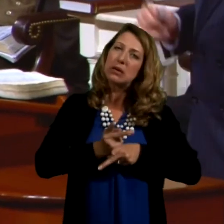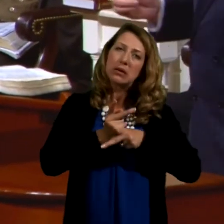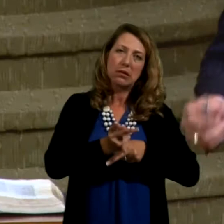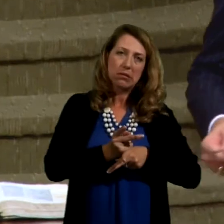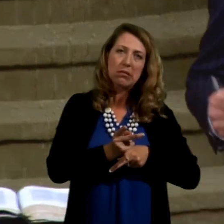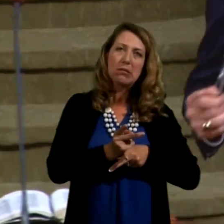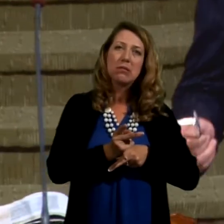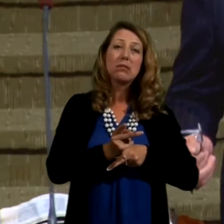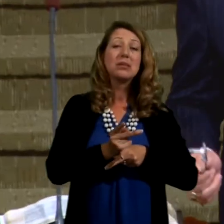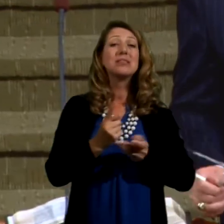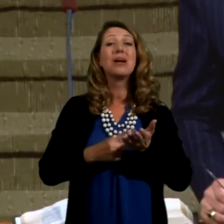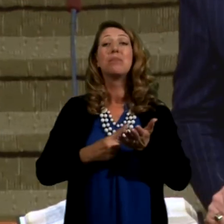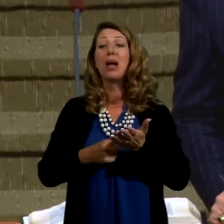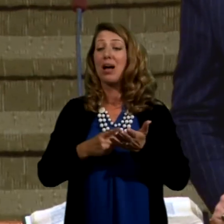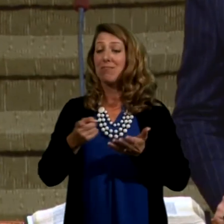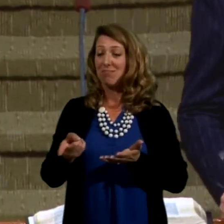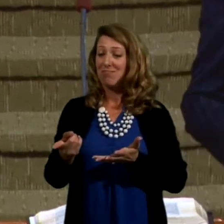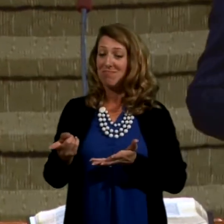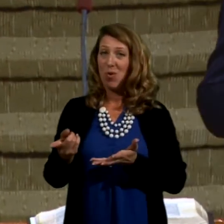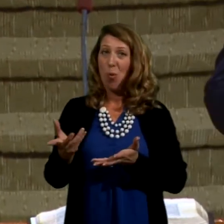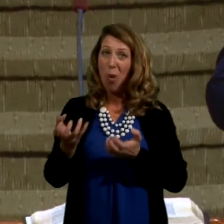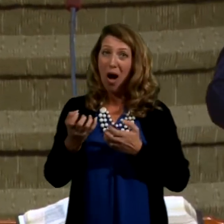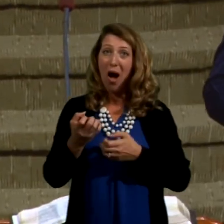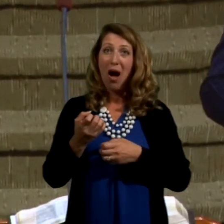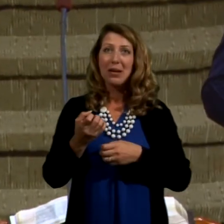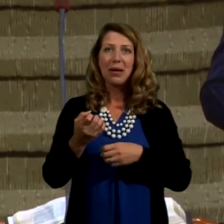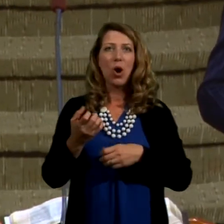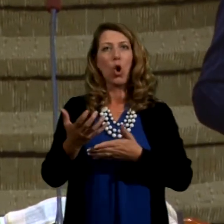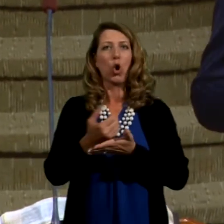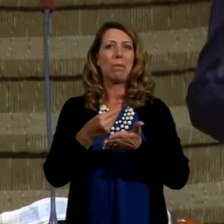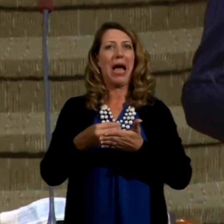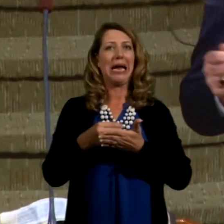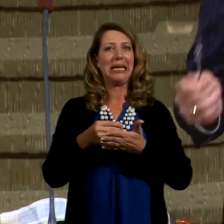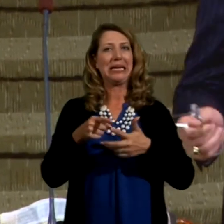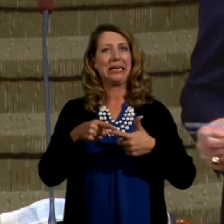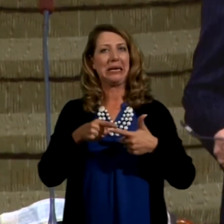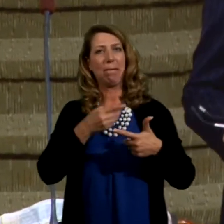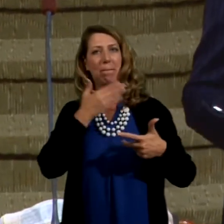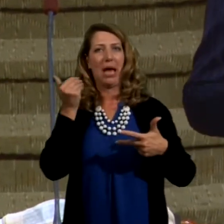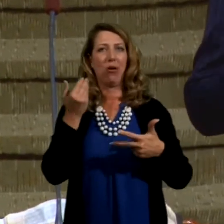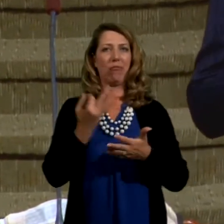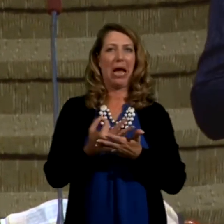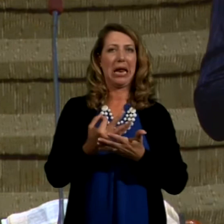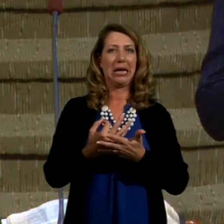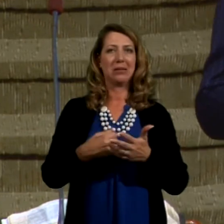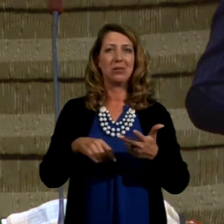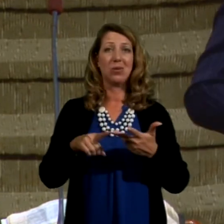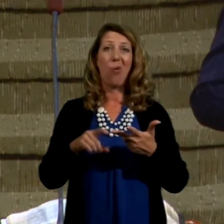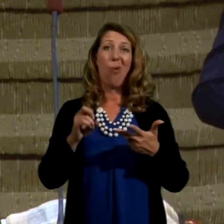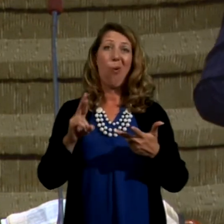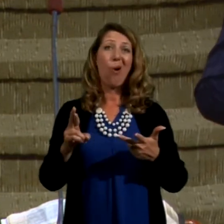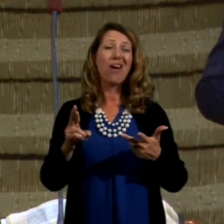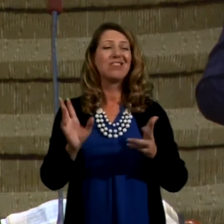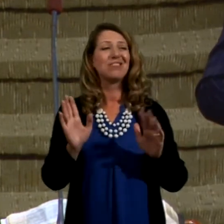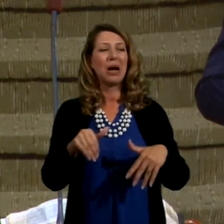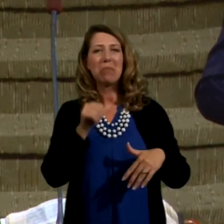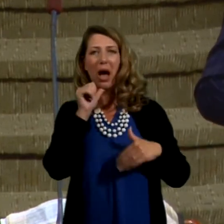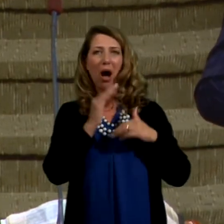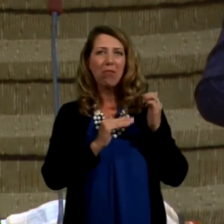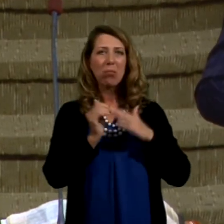want to be better financially. And some people just say, yes, I'm just not comfortable. I don't care. I'll take my chances. You may not want to do